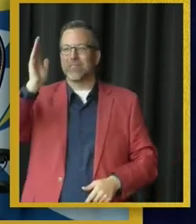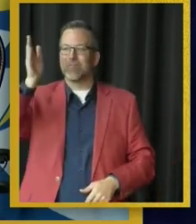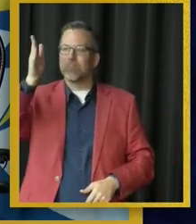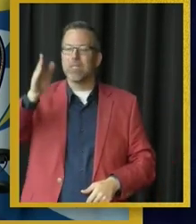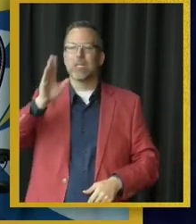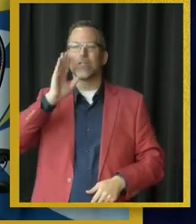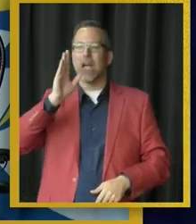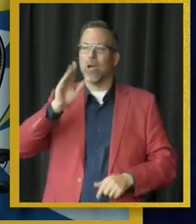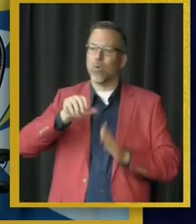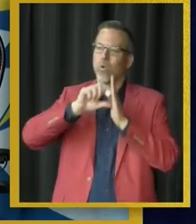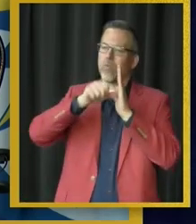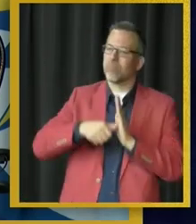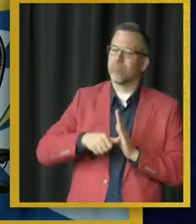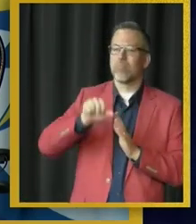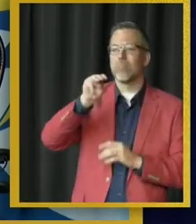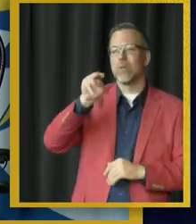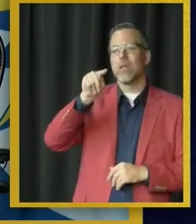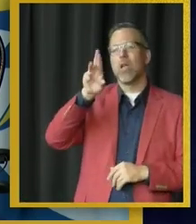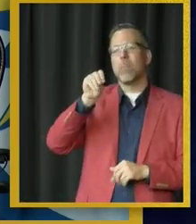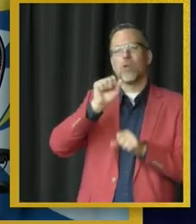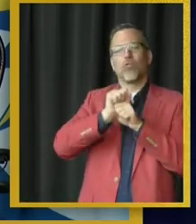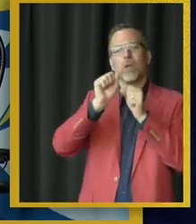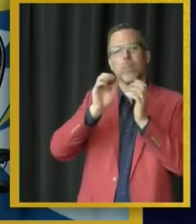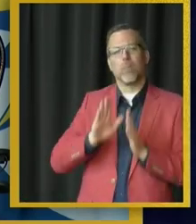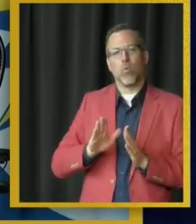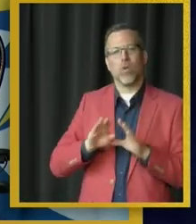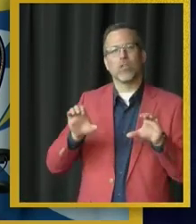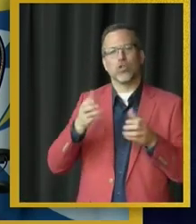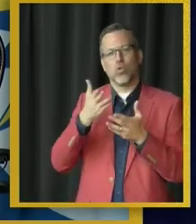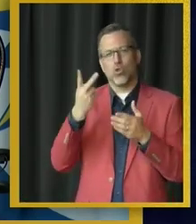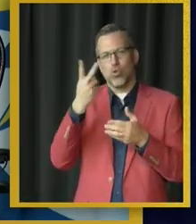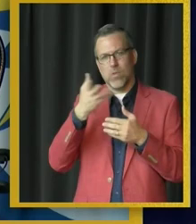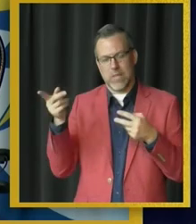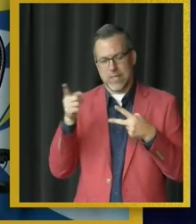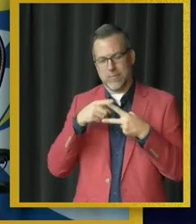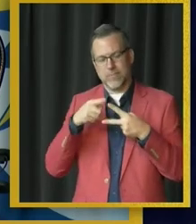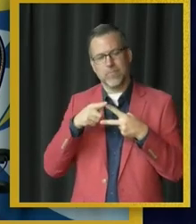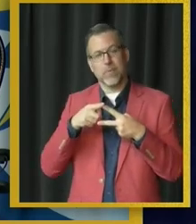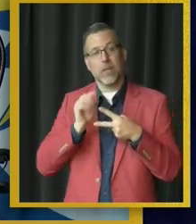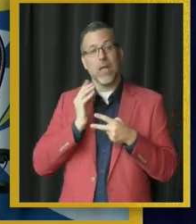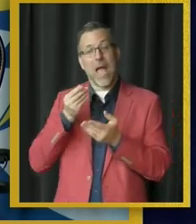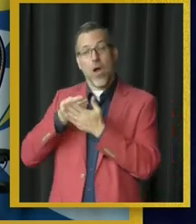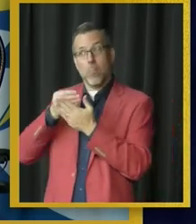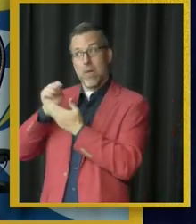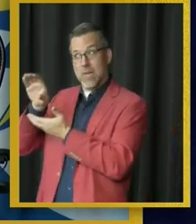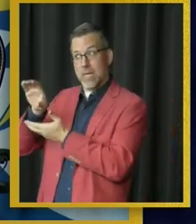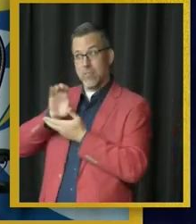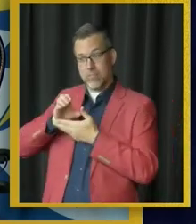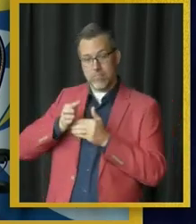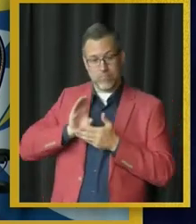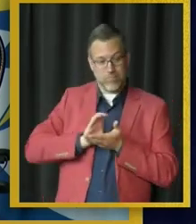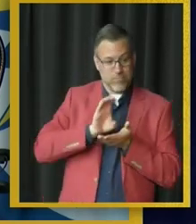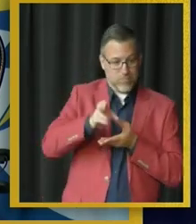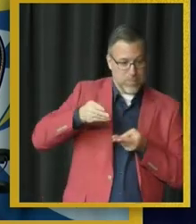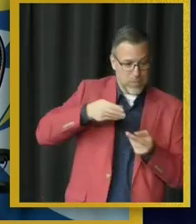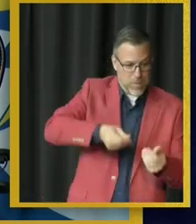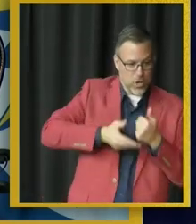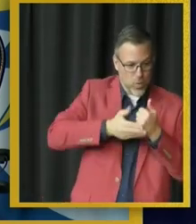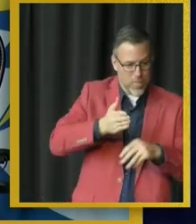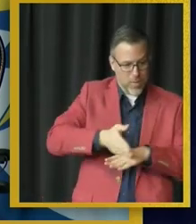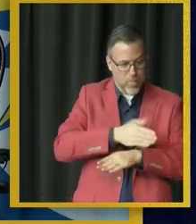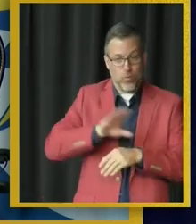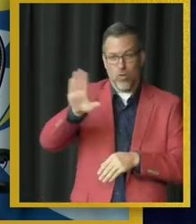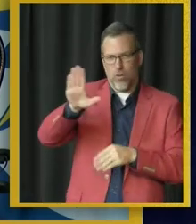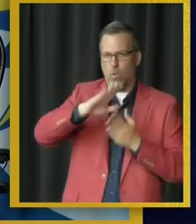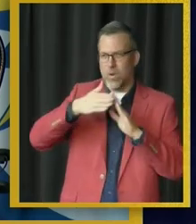Metro employees are doing 2 things. One, putting our investments to work for your neighborhood every day. And 2, to talk